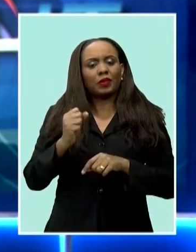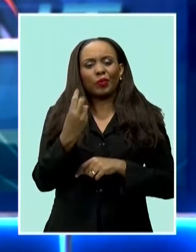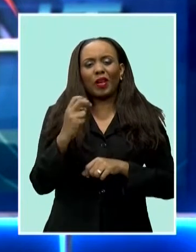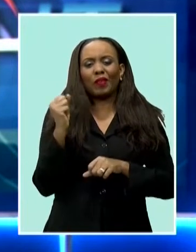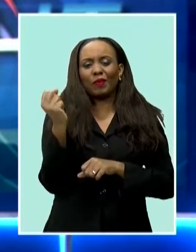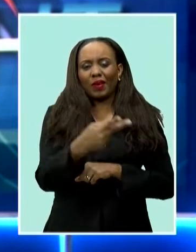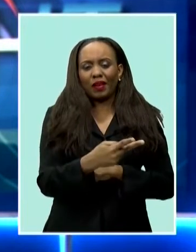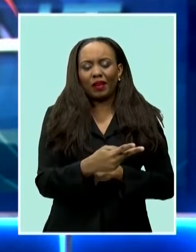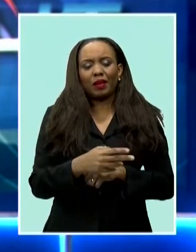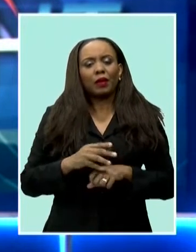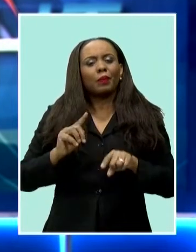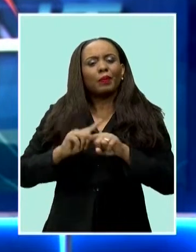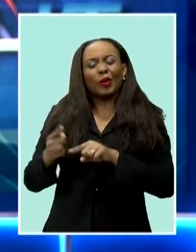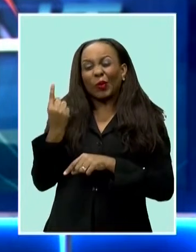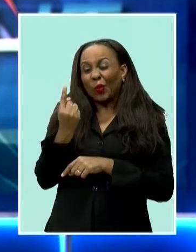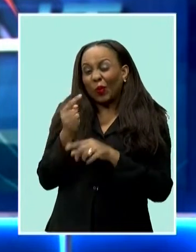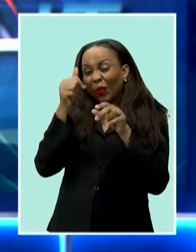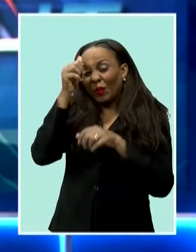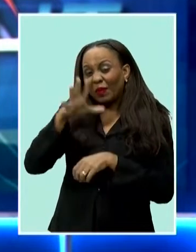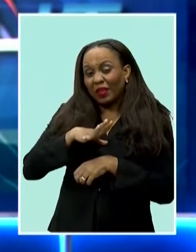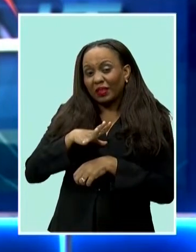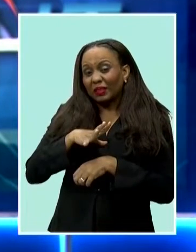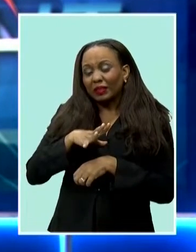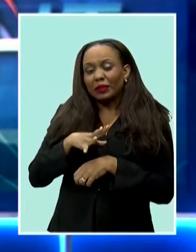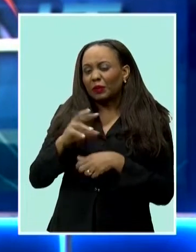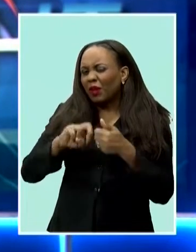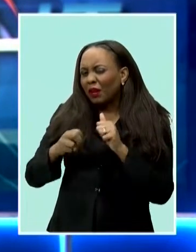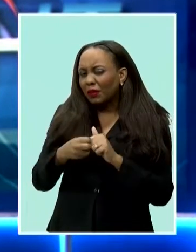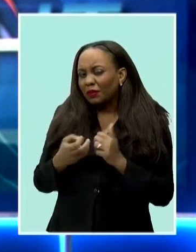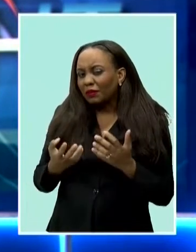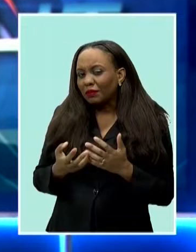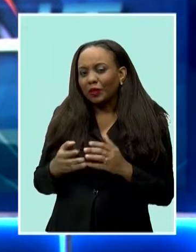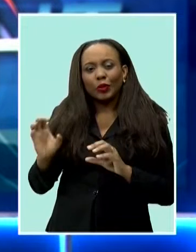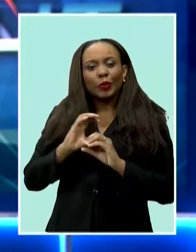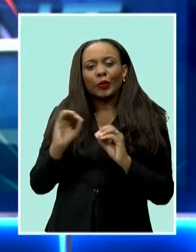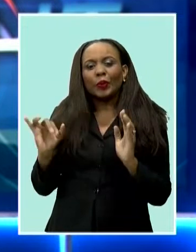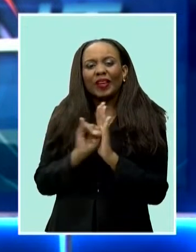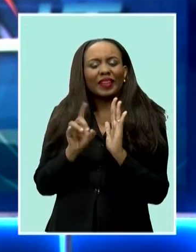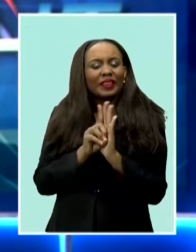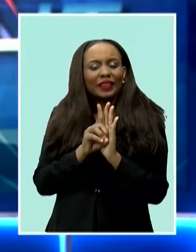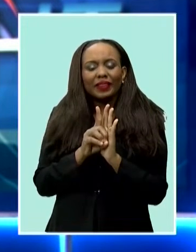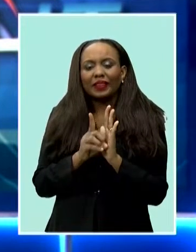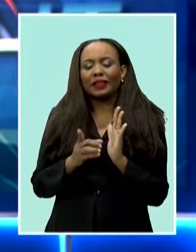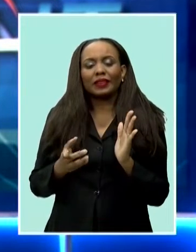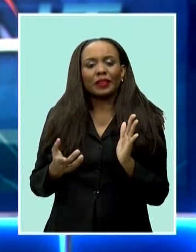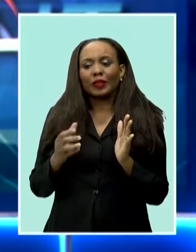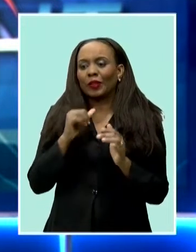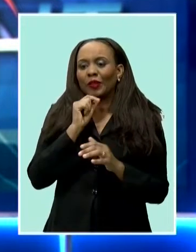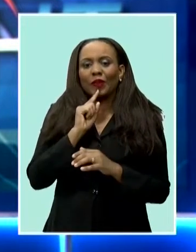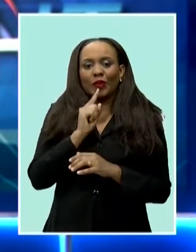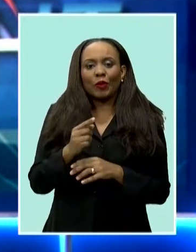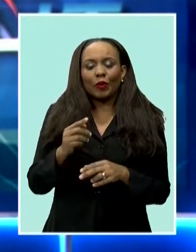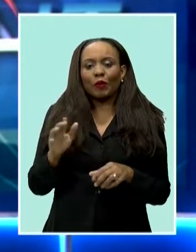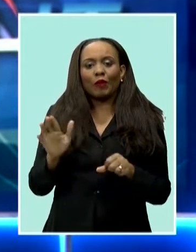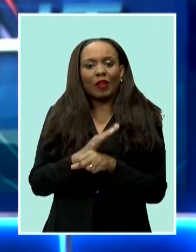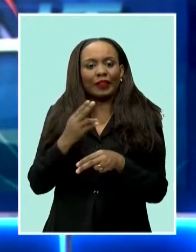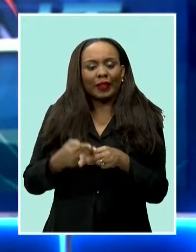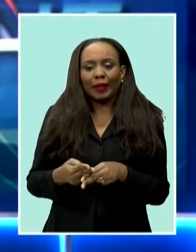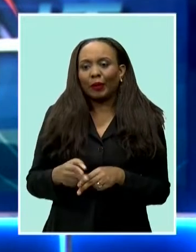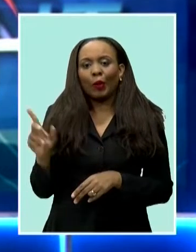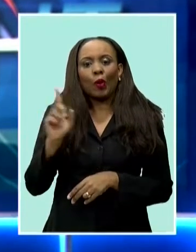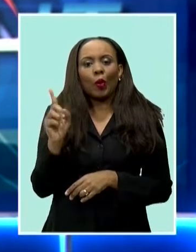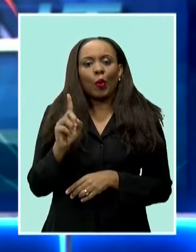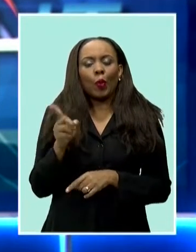homeland have been hampered as he has no identification or travel documents to confirm his identity or his